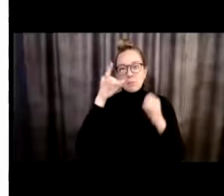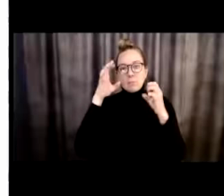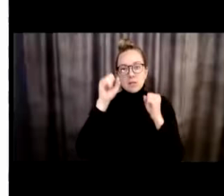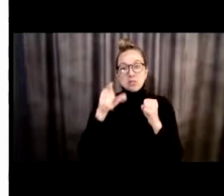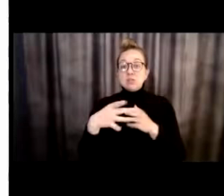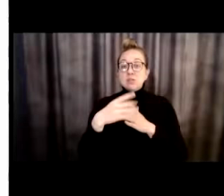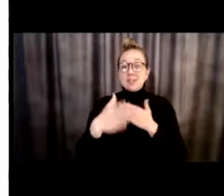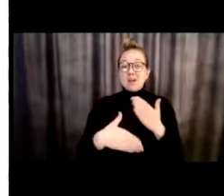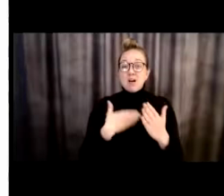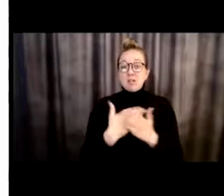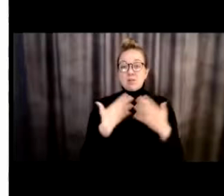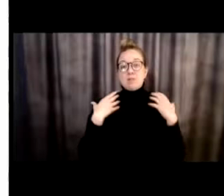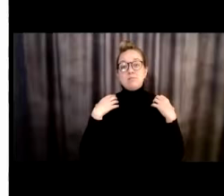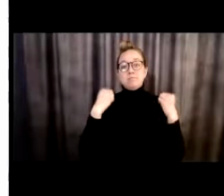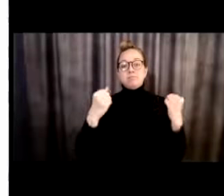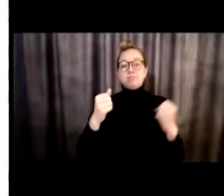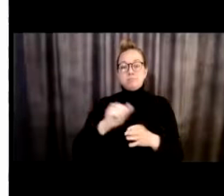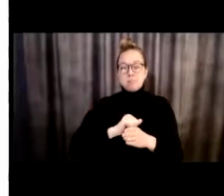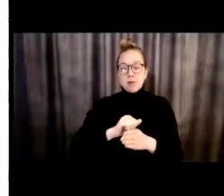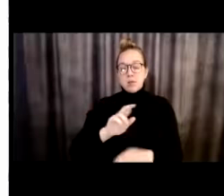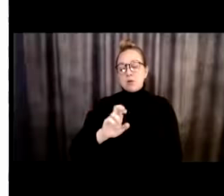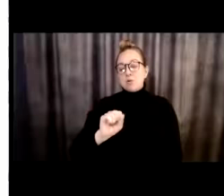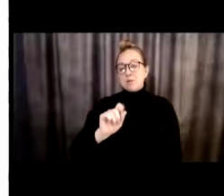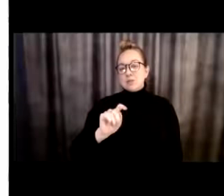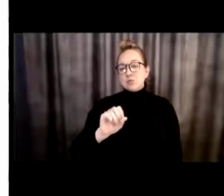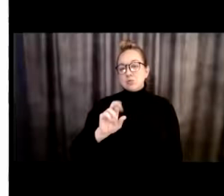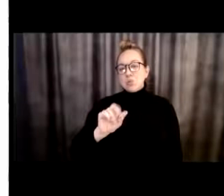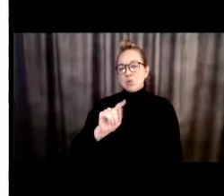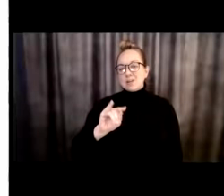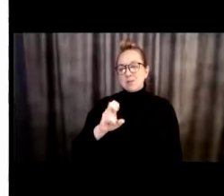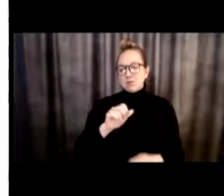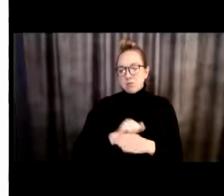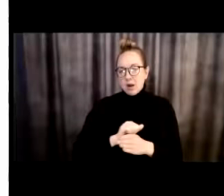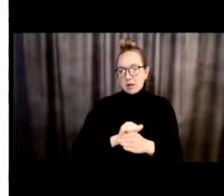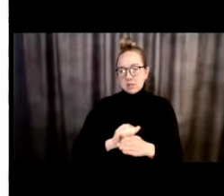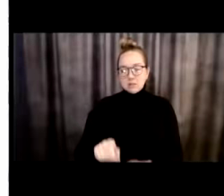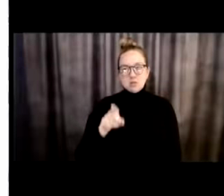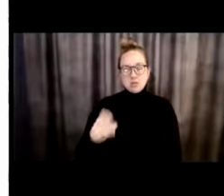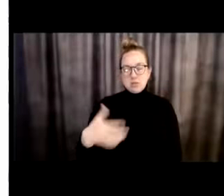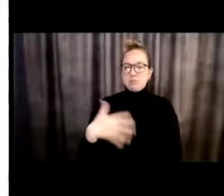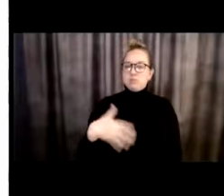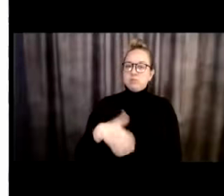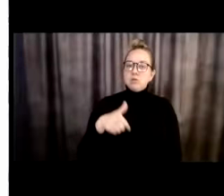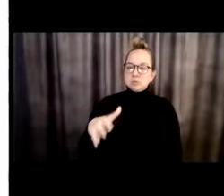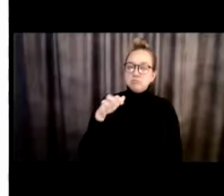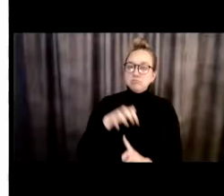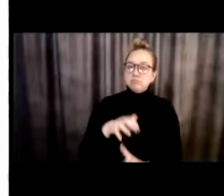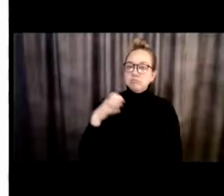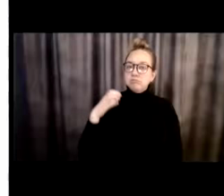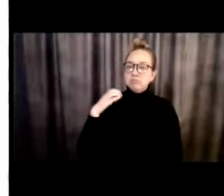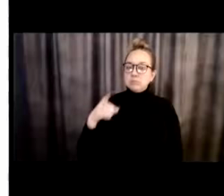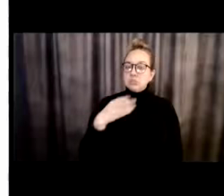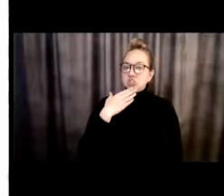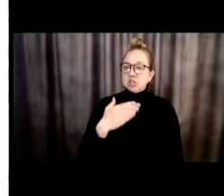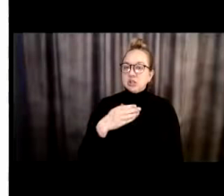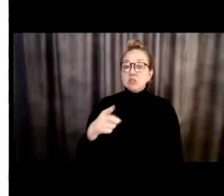in the district and is a champion for this stuff because she knows, right? She knows what it means to offer those playful learning